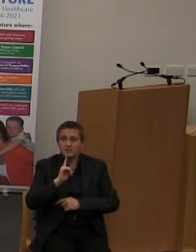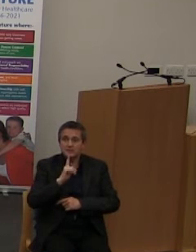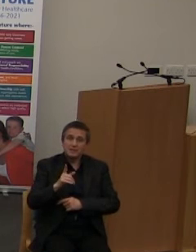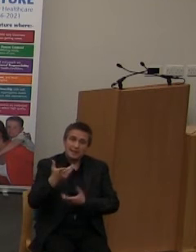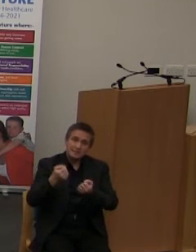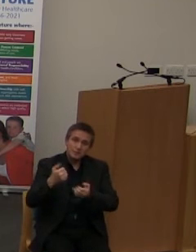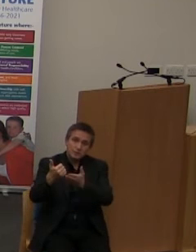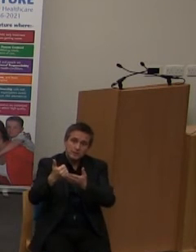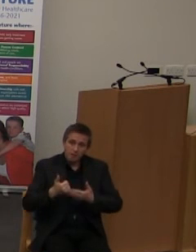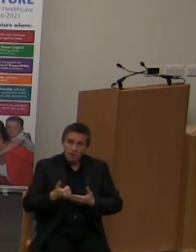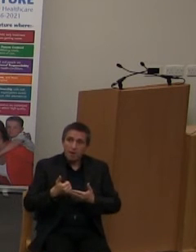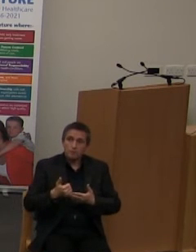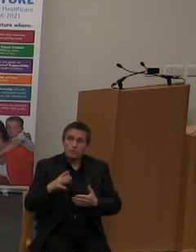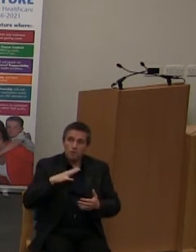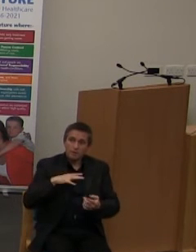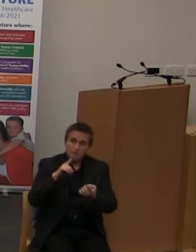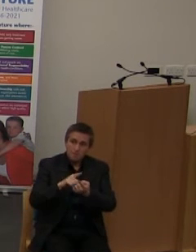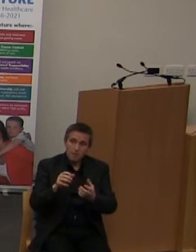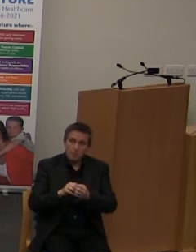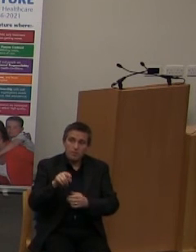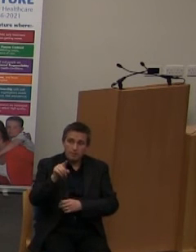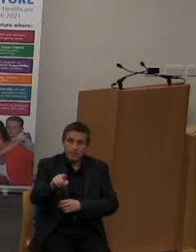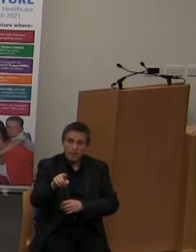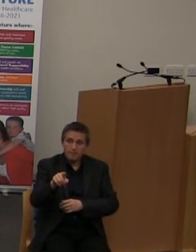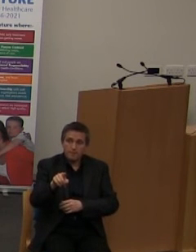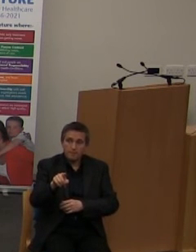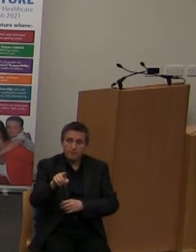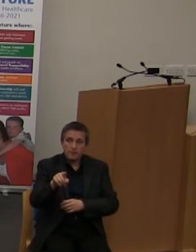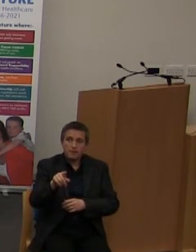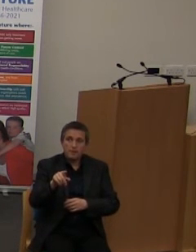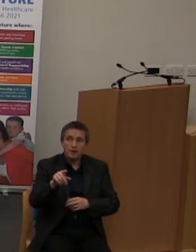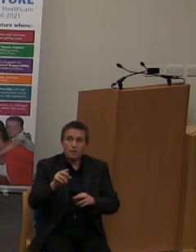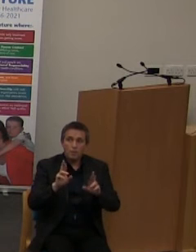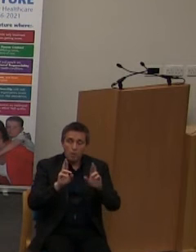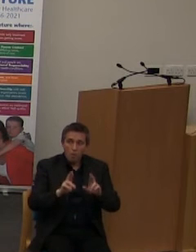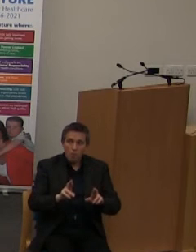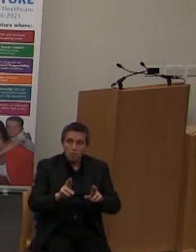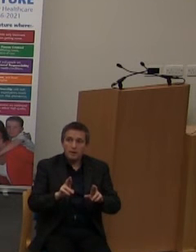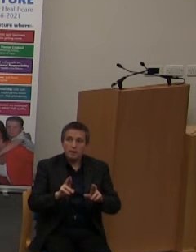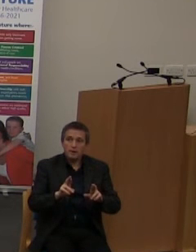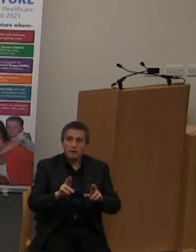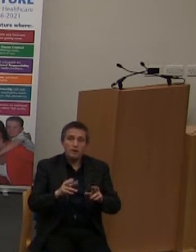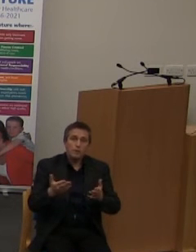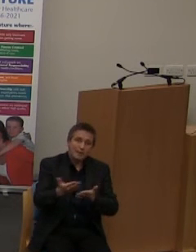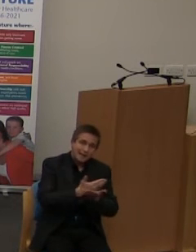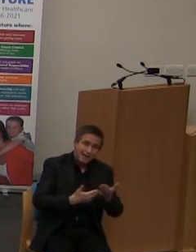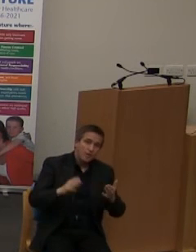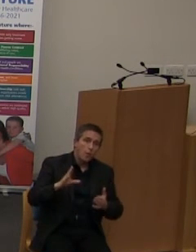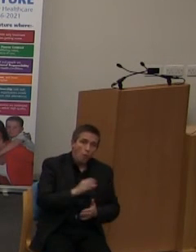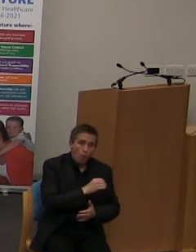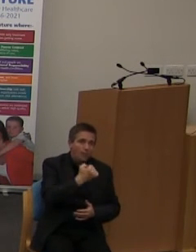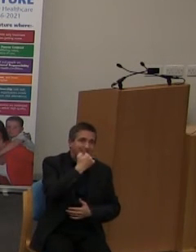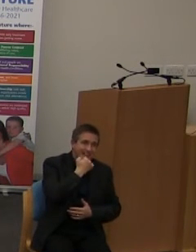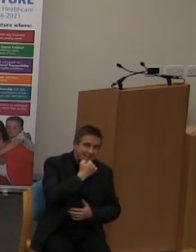help. And so we've already met with them several times, and that's been really good. So what we're hoping that they'll help us with is about data and about how we